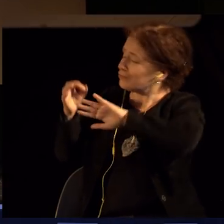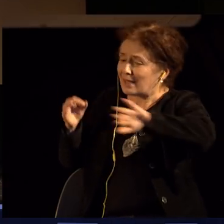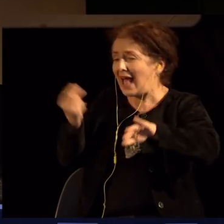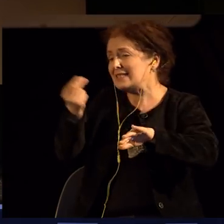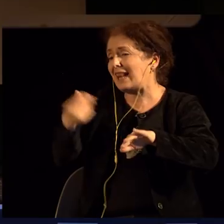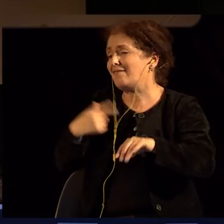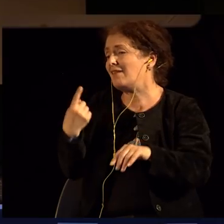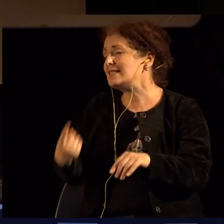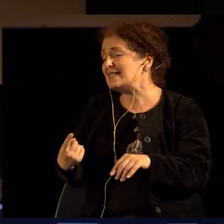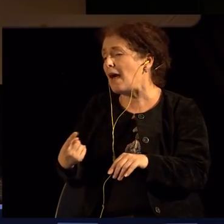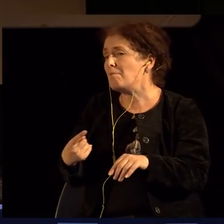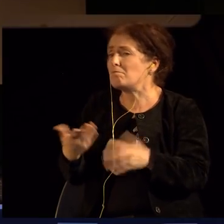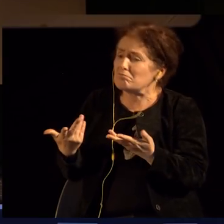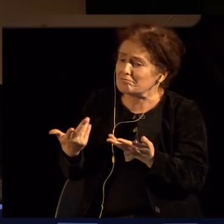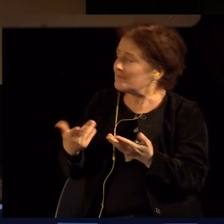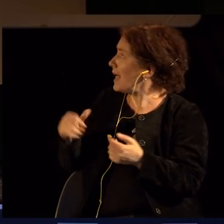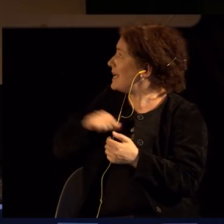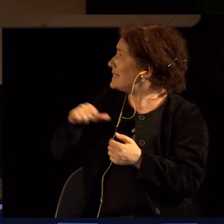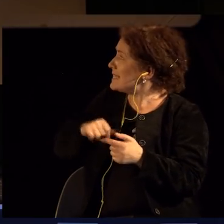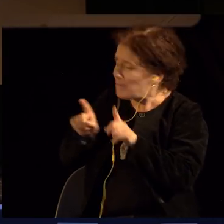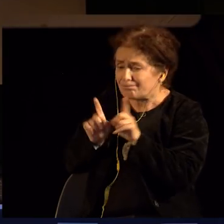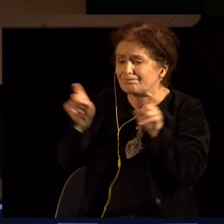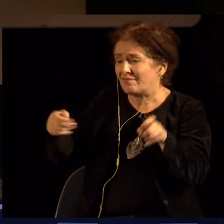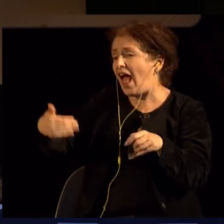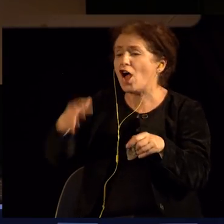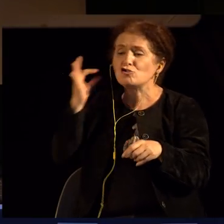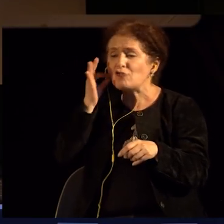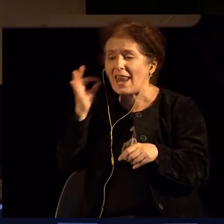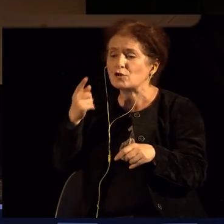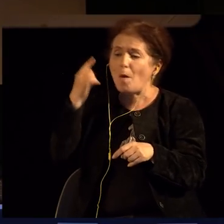Genitals are not perfect. They are wrinkly and crooked and beautiful. Okay.